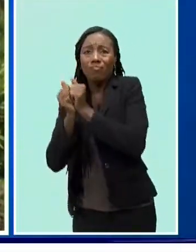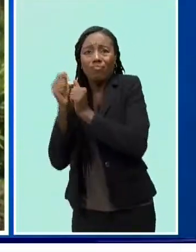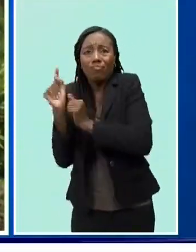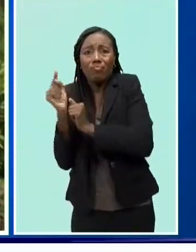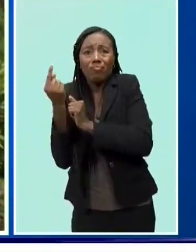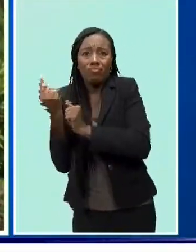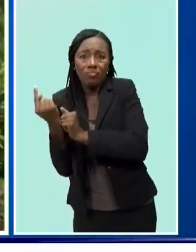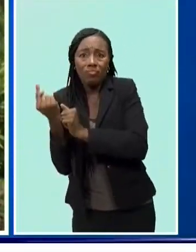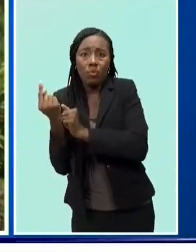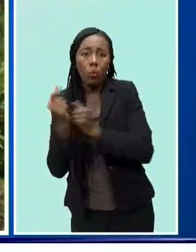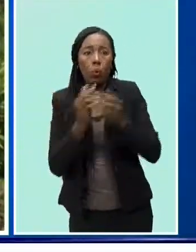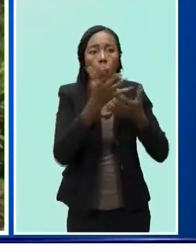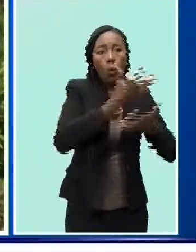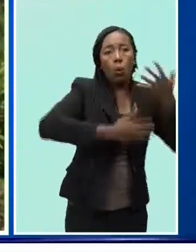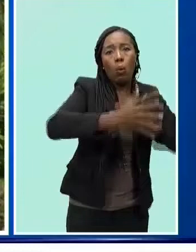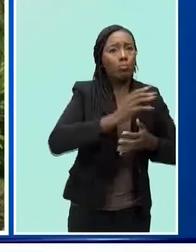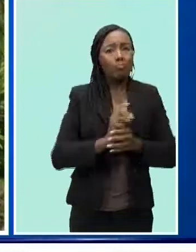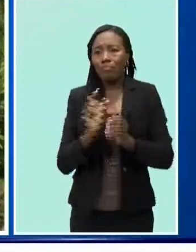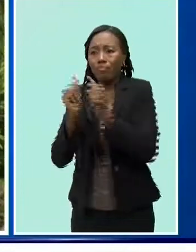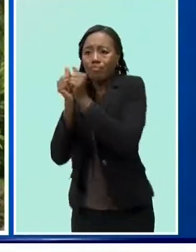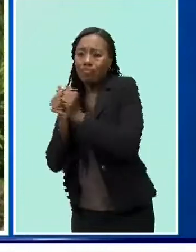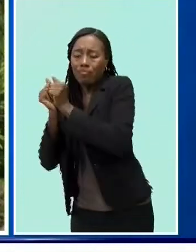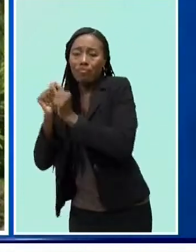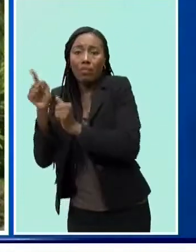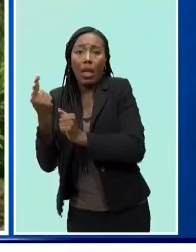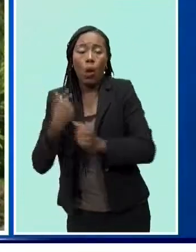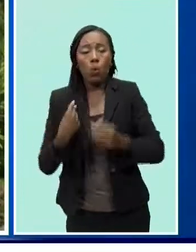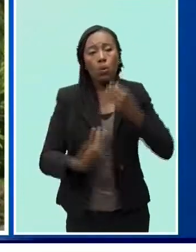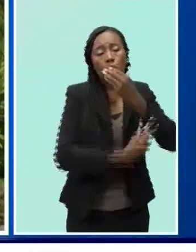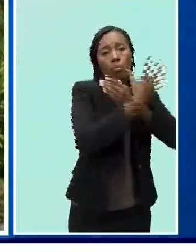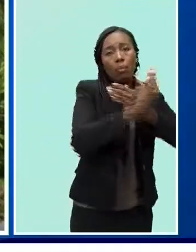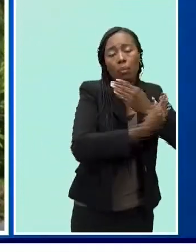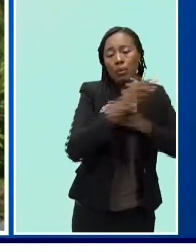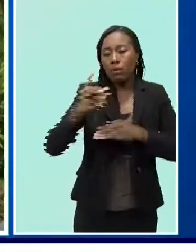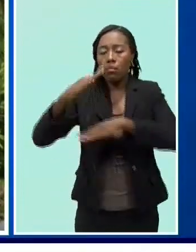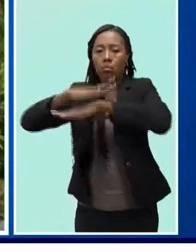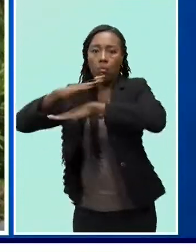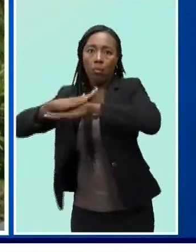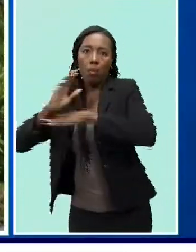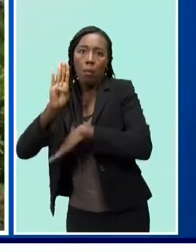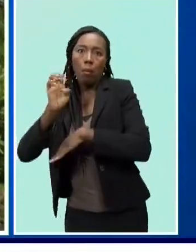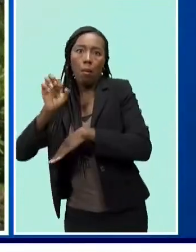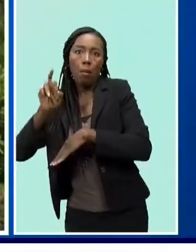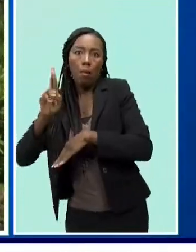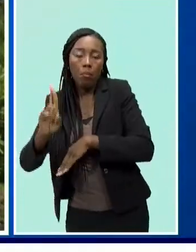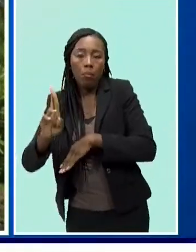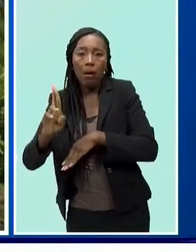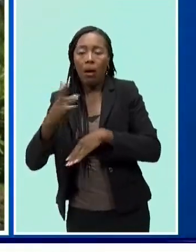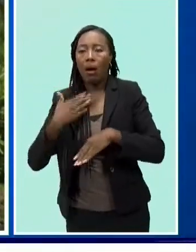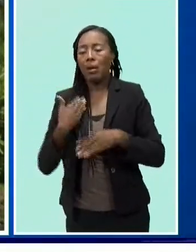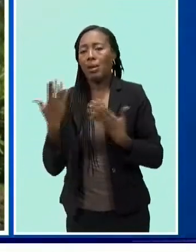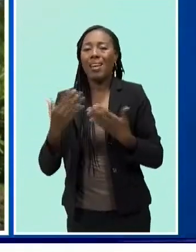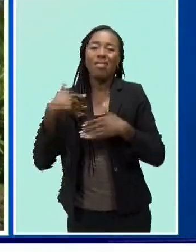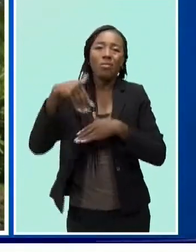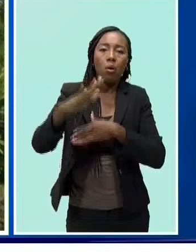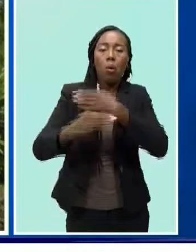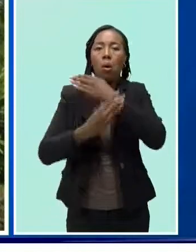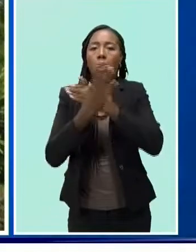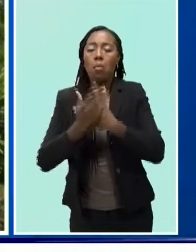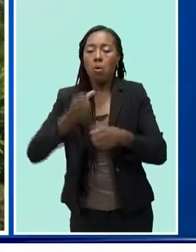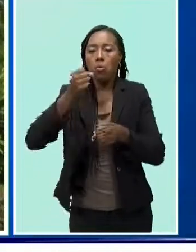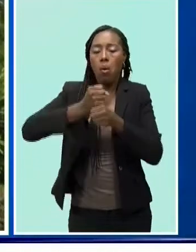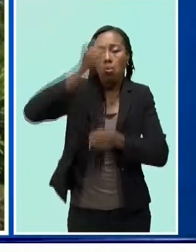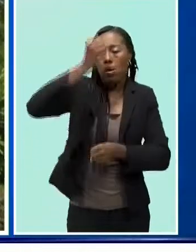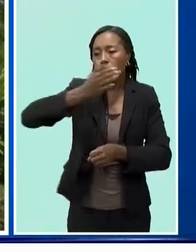over at the bar while we were on the beach, and this particular day They were on the beach a couple of umbrellas down